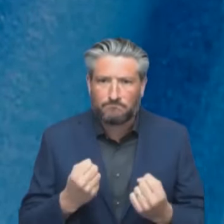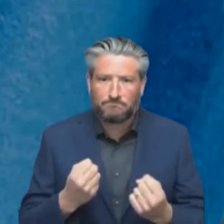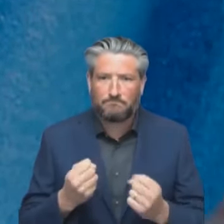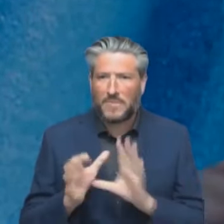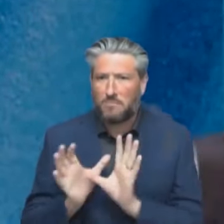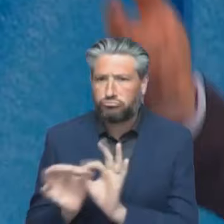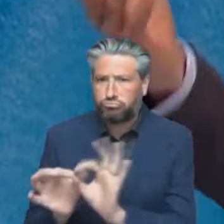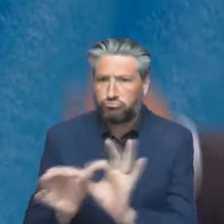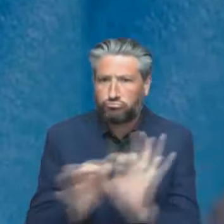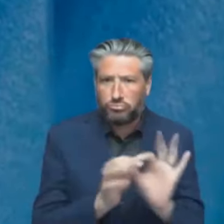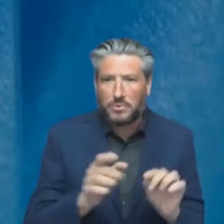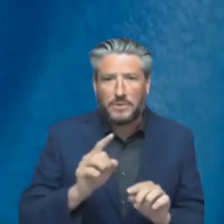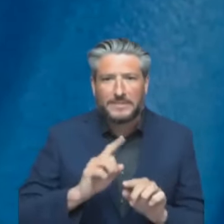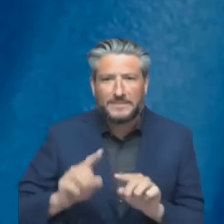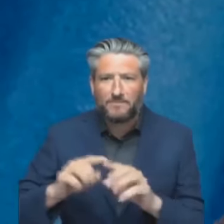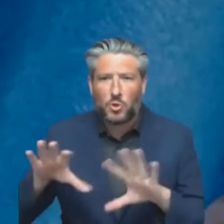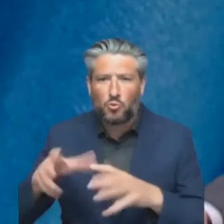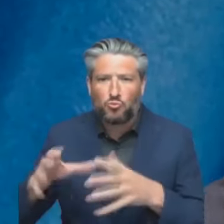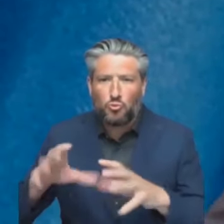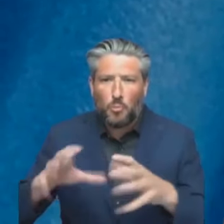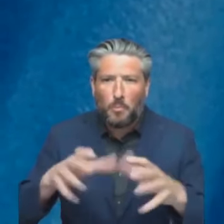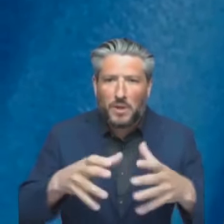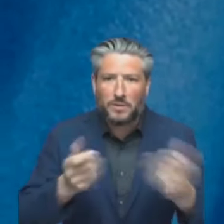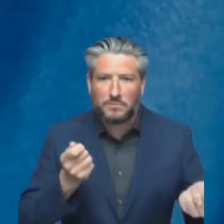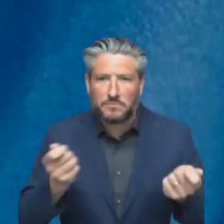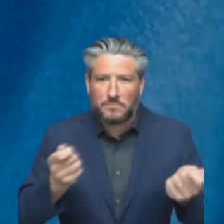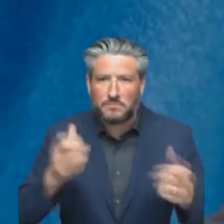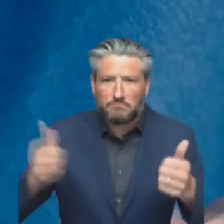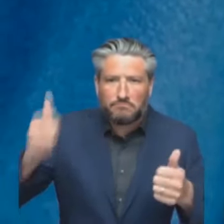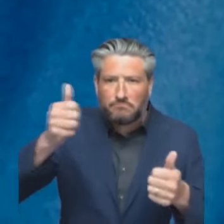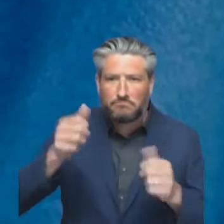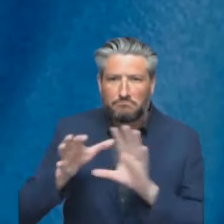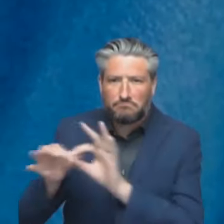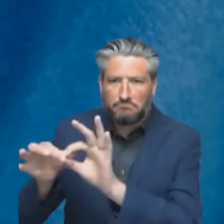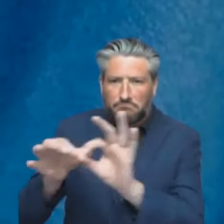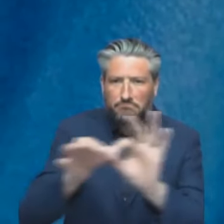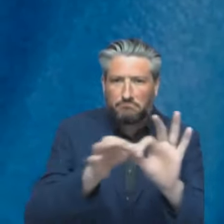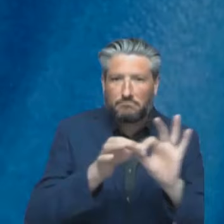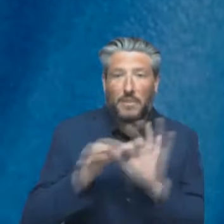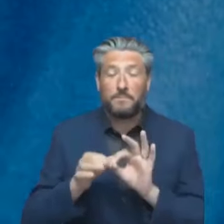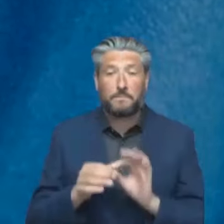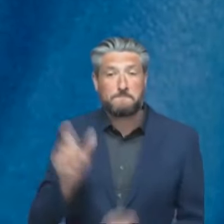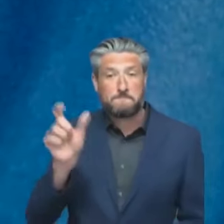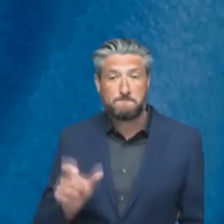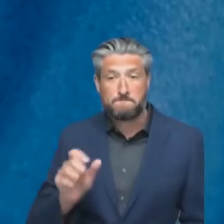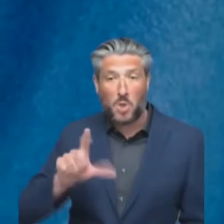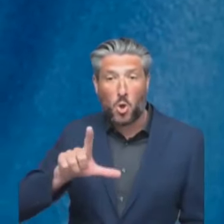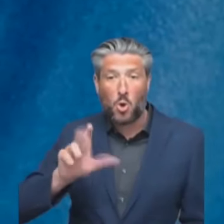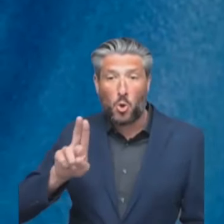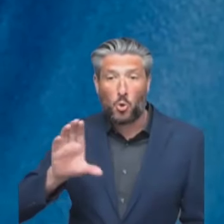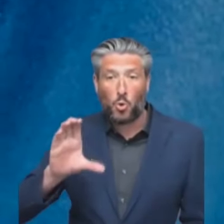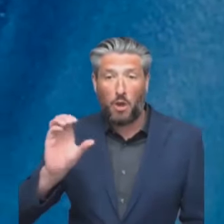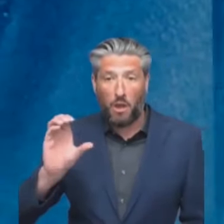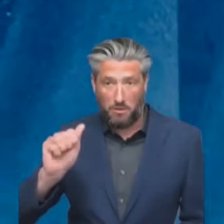group's governance bodies. The Renaultution plan, which Luca will be presenting to you, is our weapon